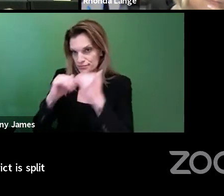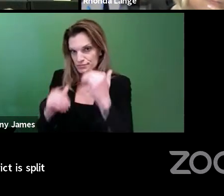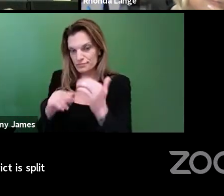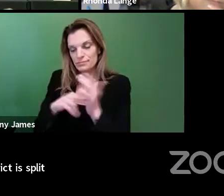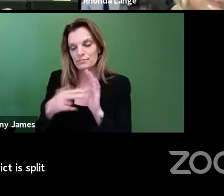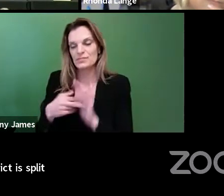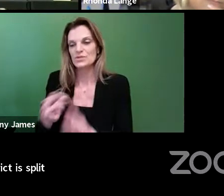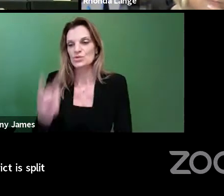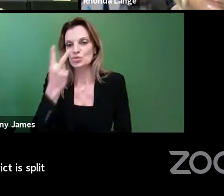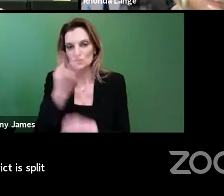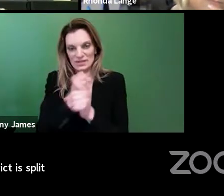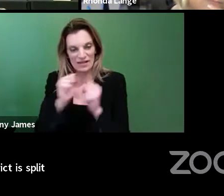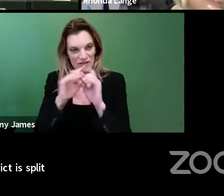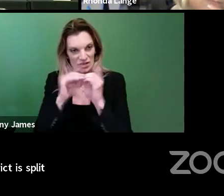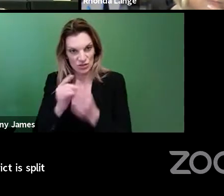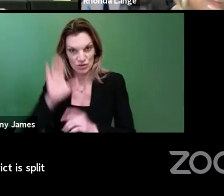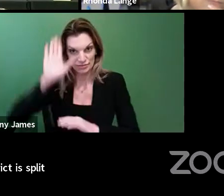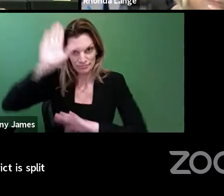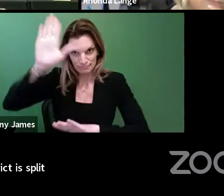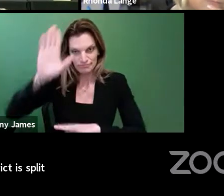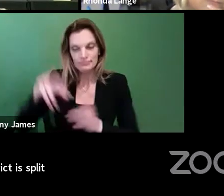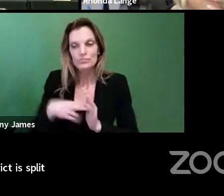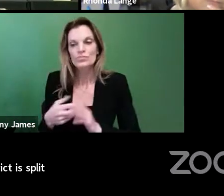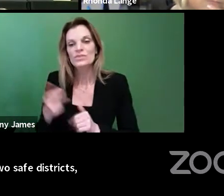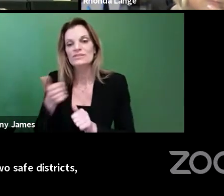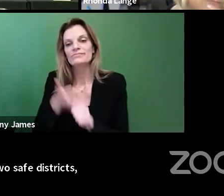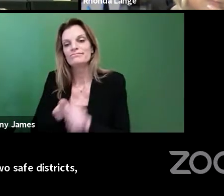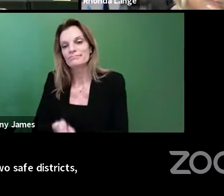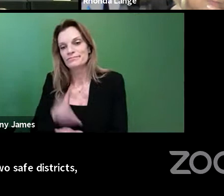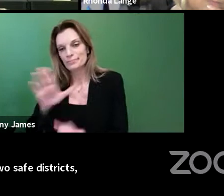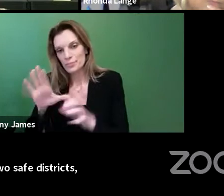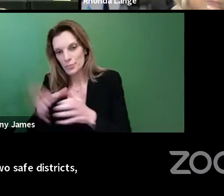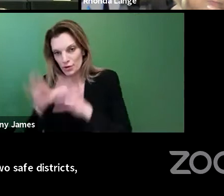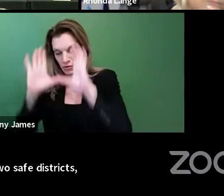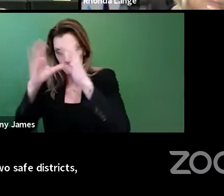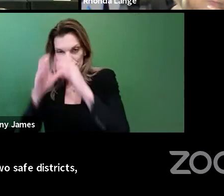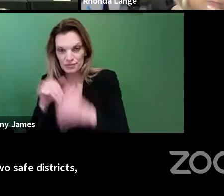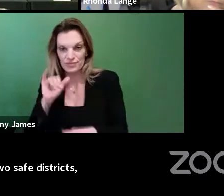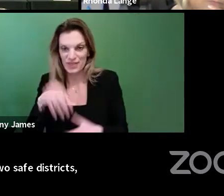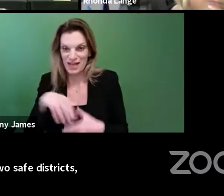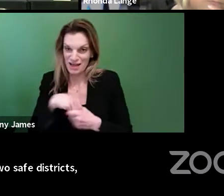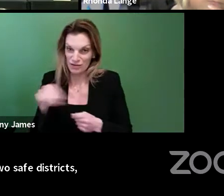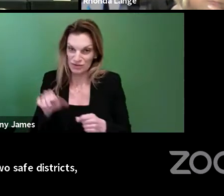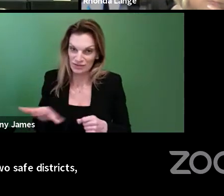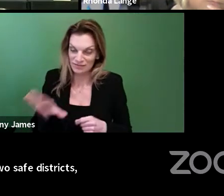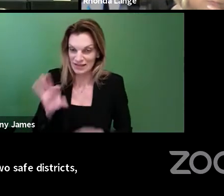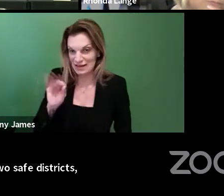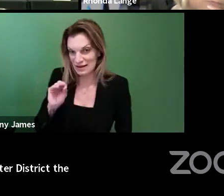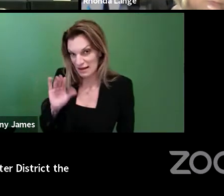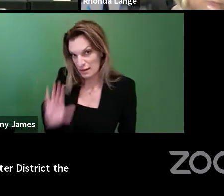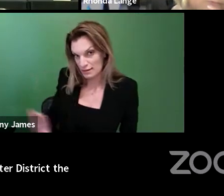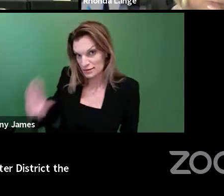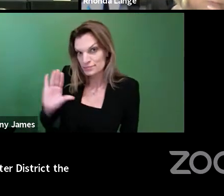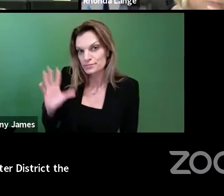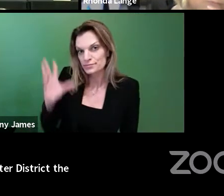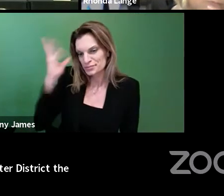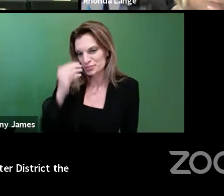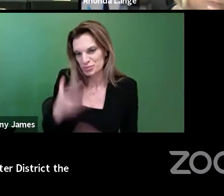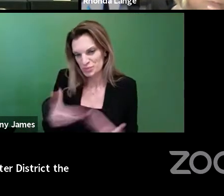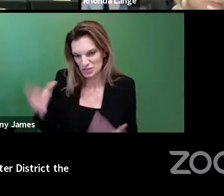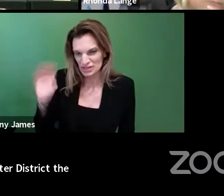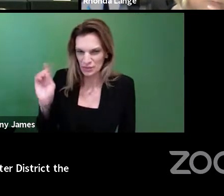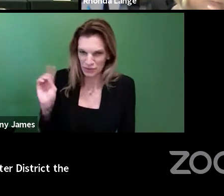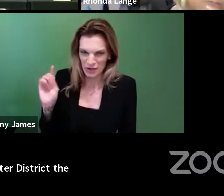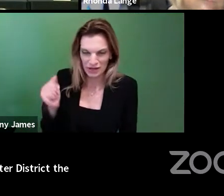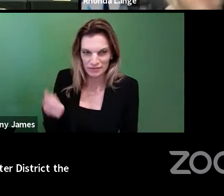two safe districts, one for each party. The outer district, the 92nd district, is pretty much Democratic. The